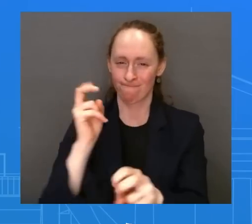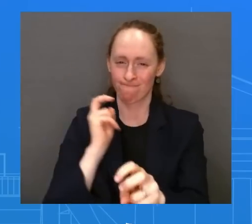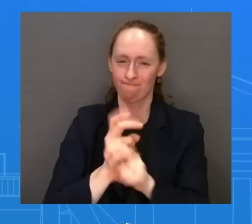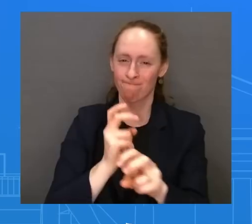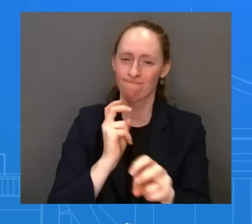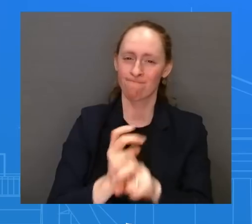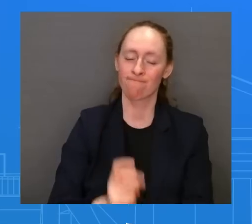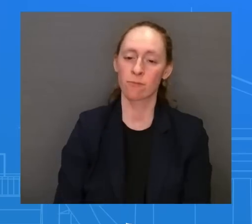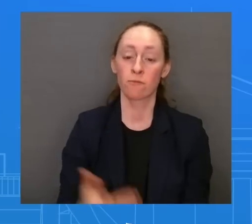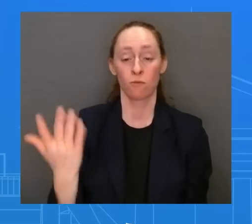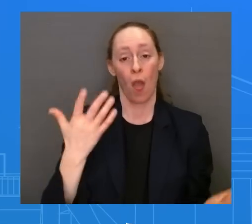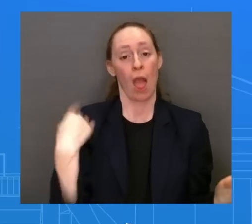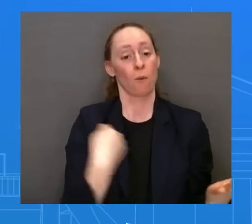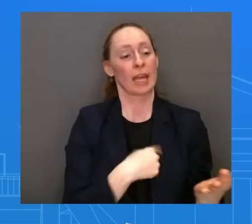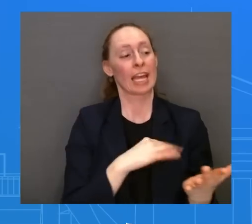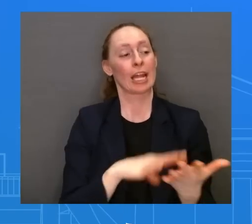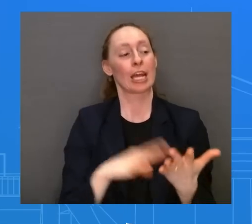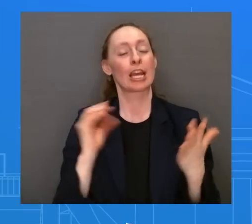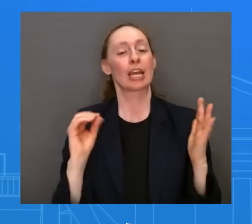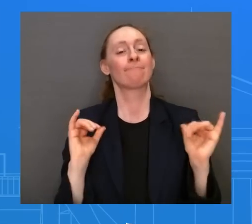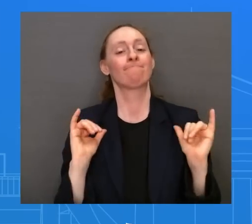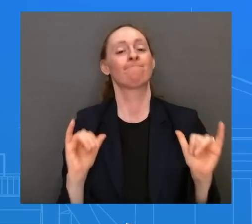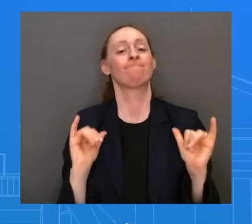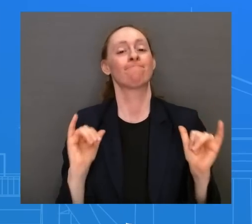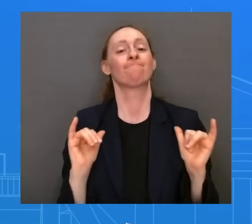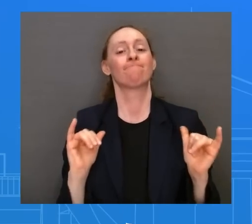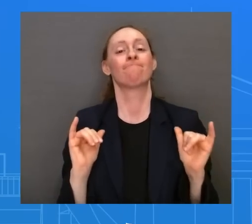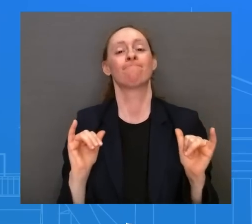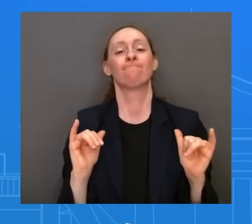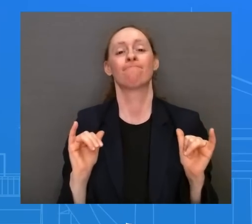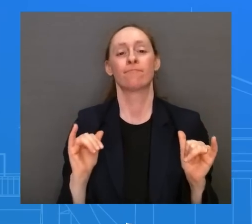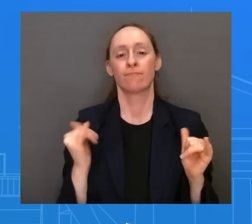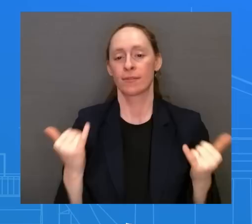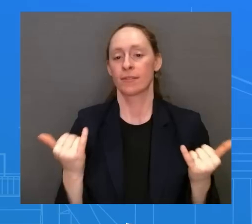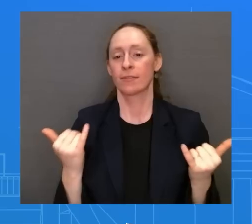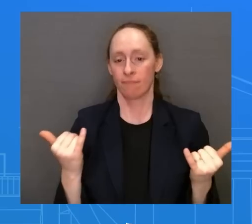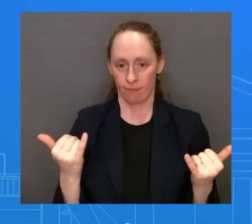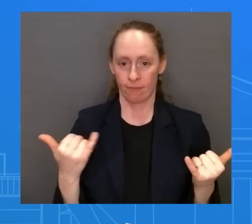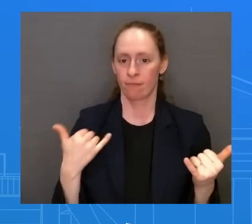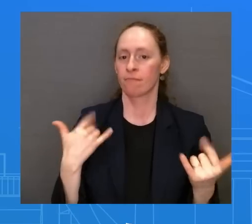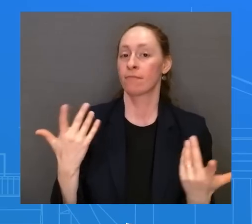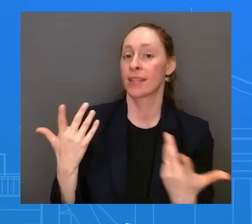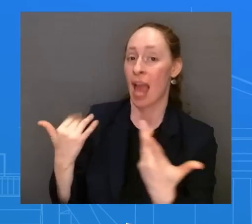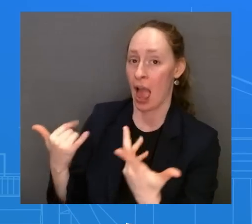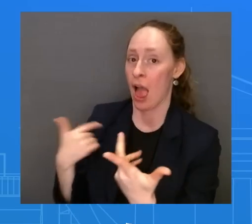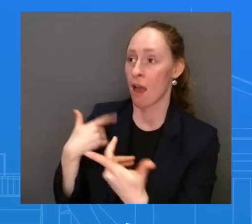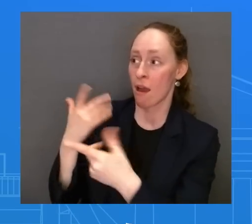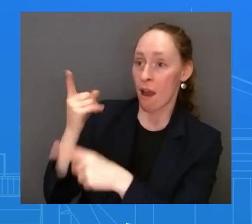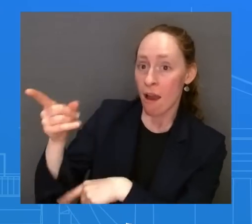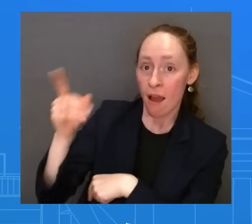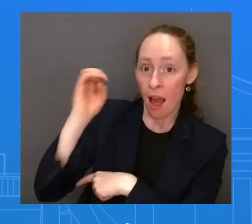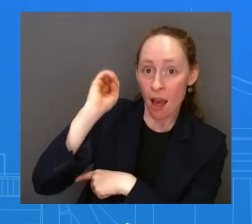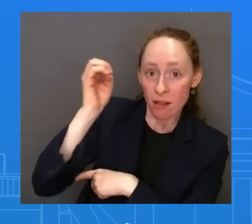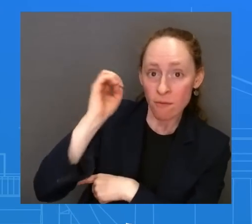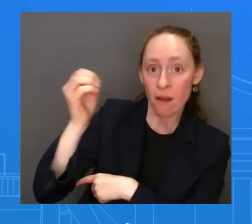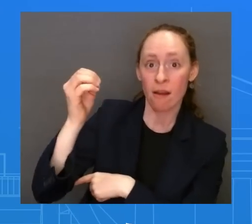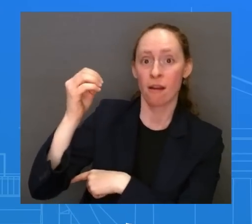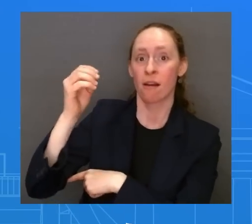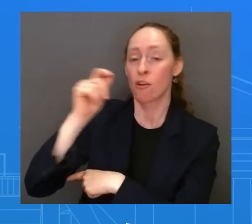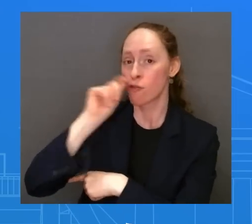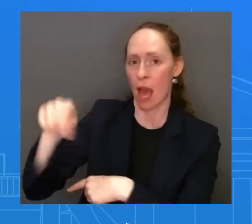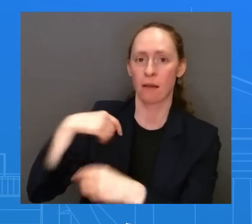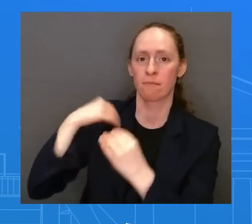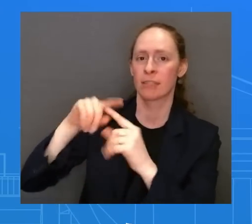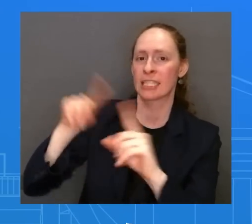more aggressive approach if you will in Ethiopia and in Ukraine but every instance is different every